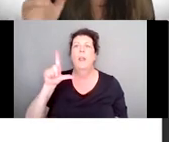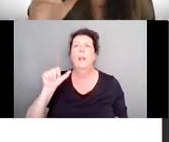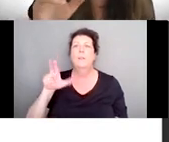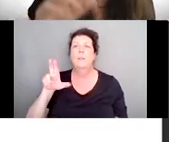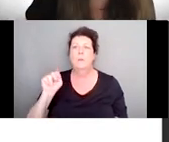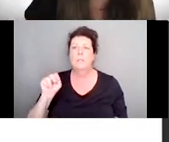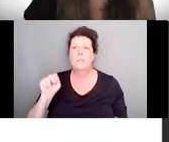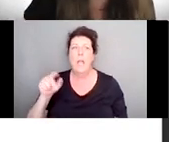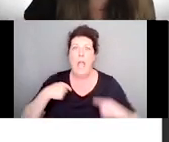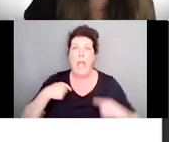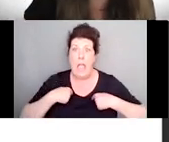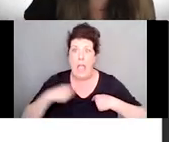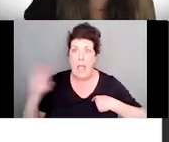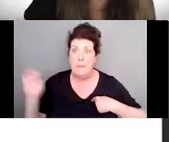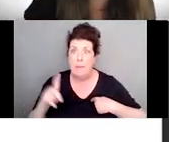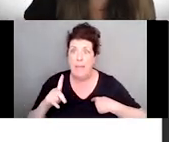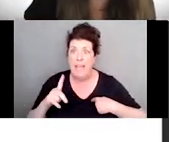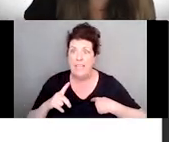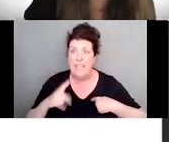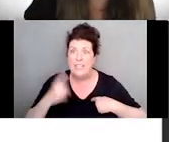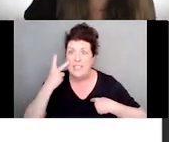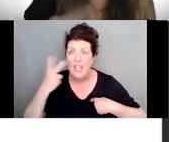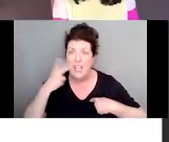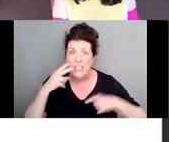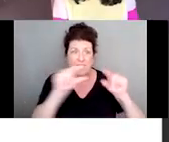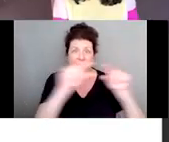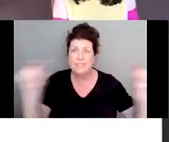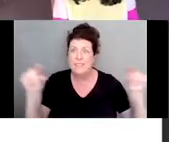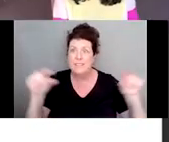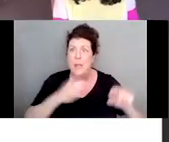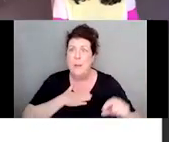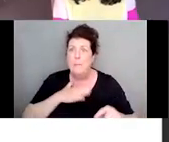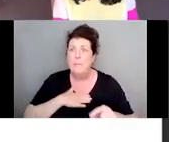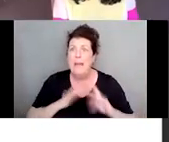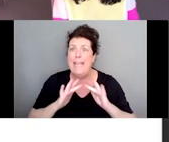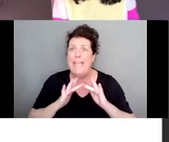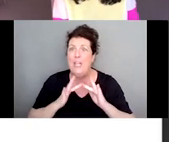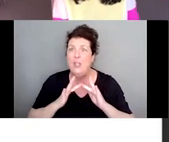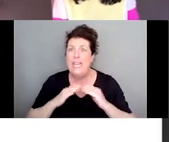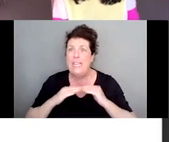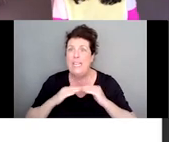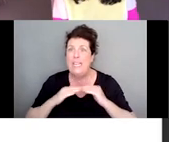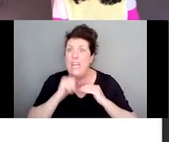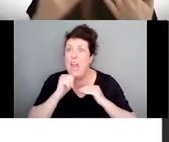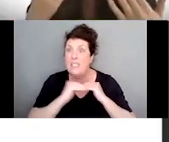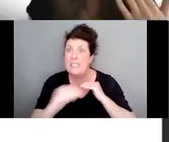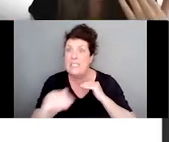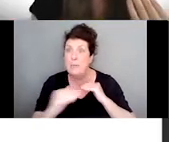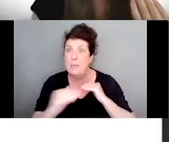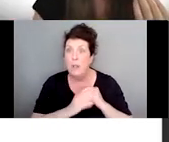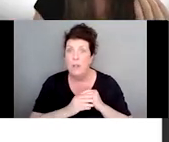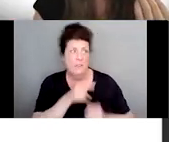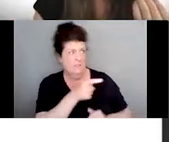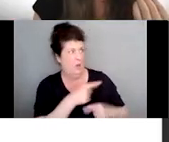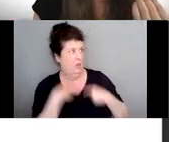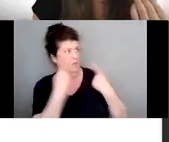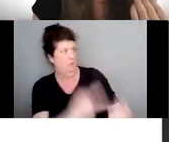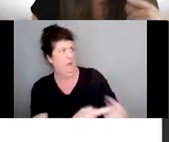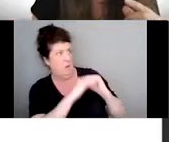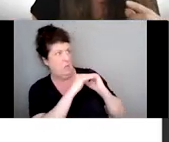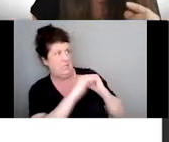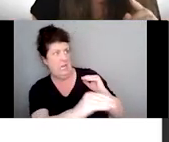am I back? My internet, it said my internet was unstable for a minute. Oh, you seem very stable. Okay. Okay. Good. Very stable. Um,